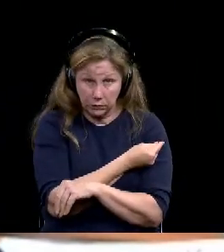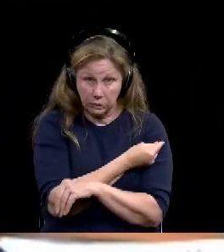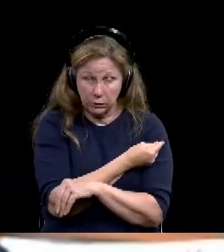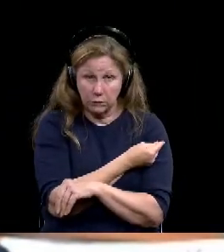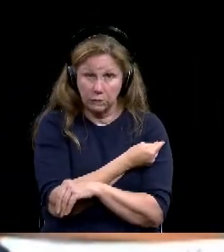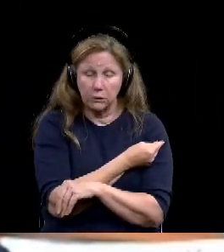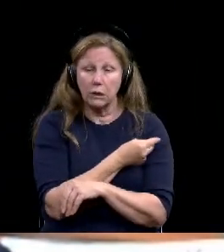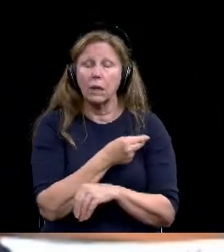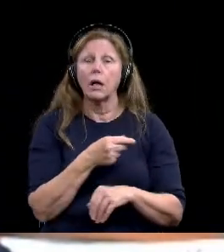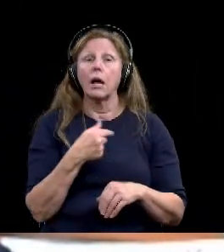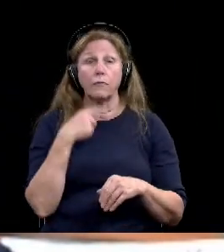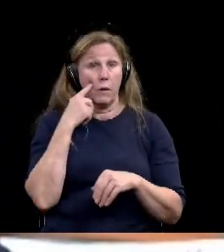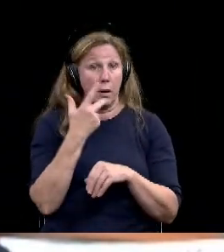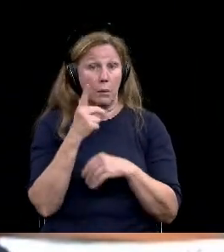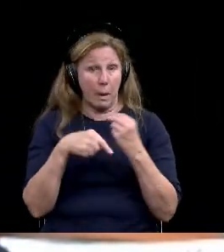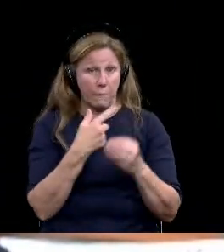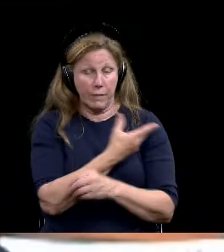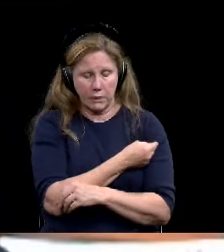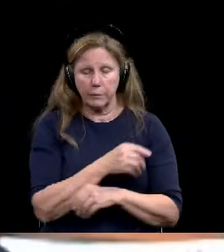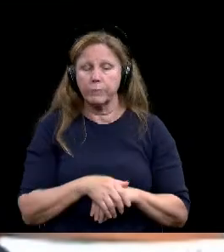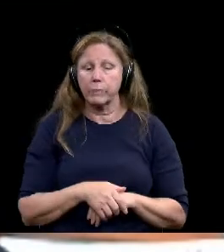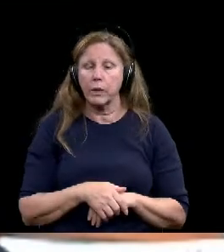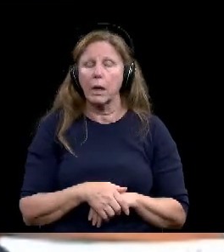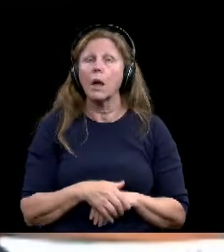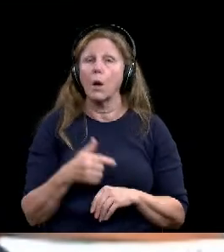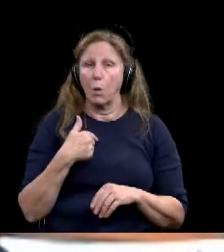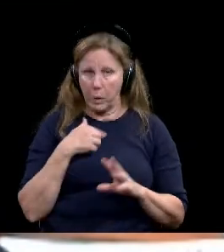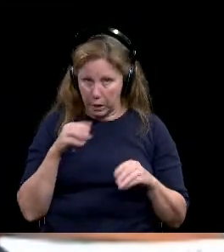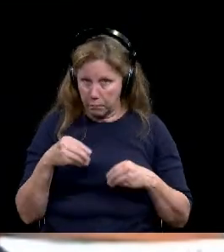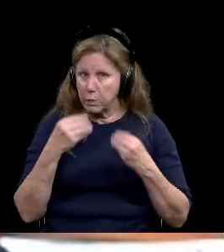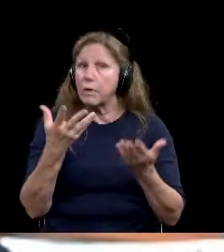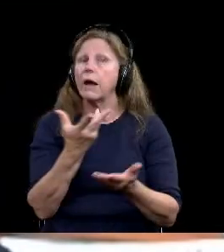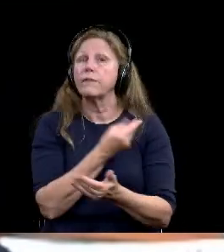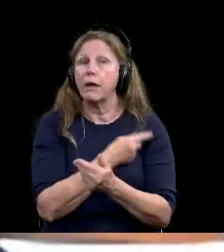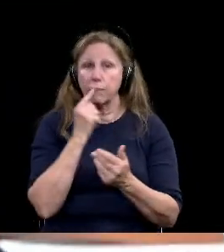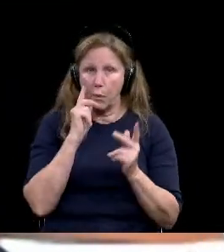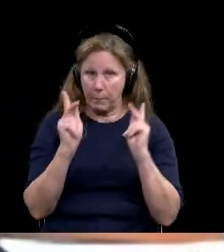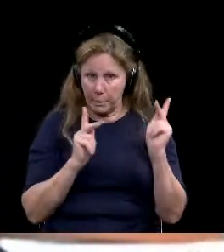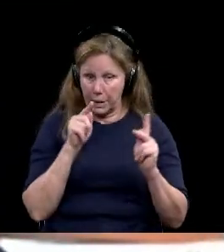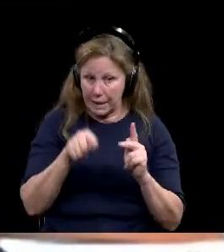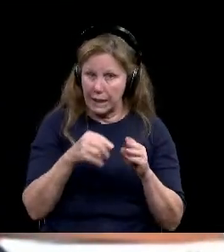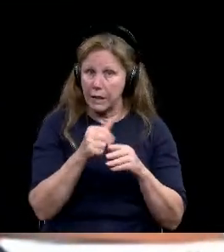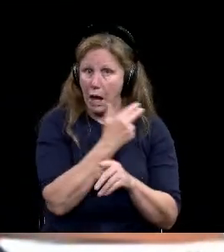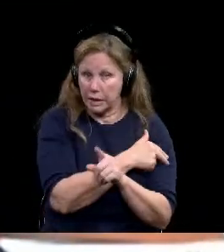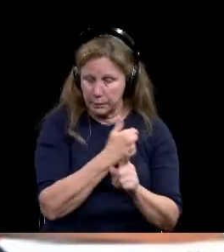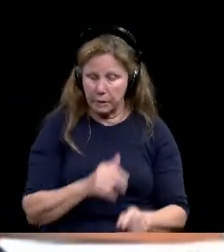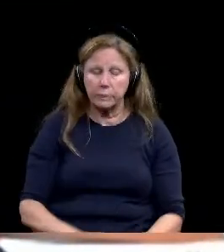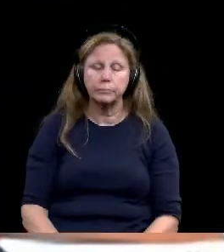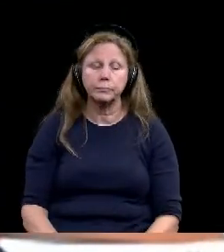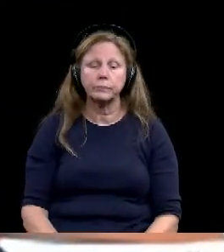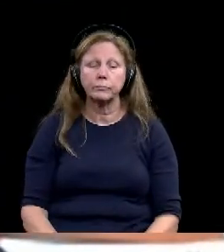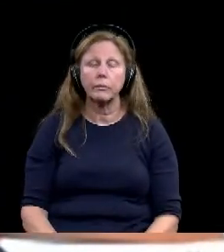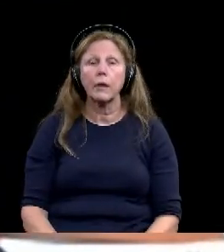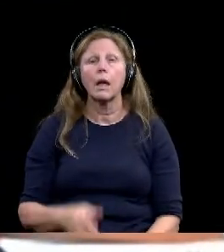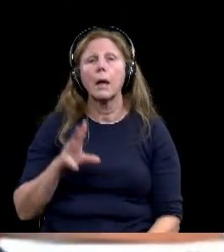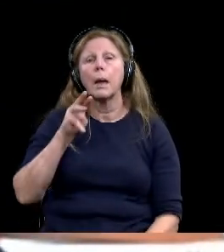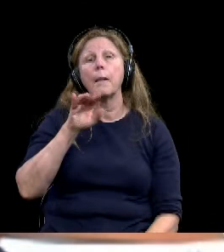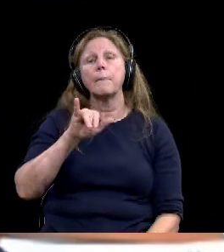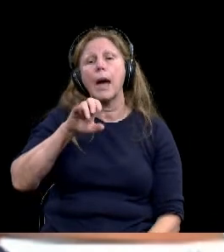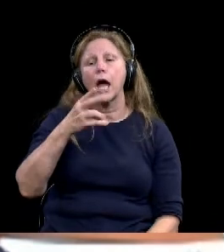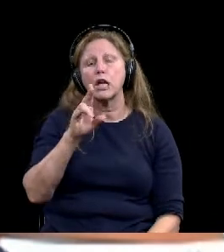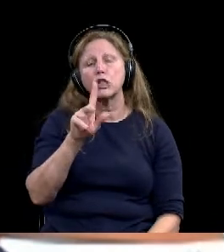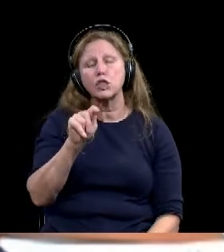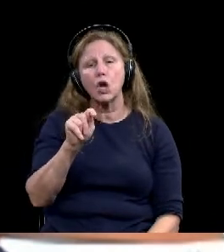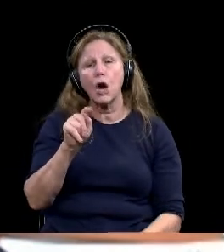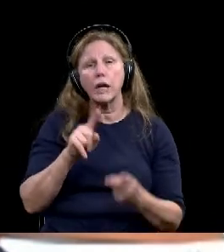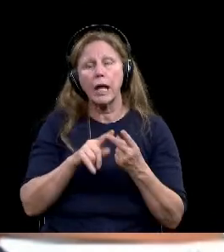through our My Charts and through our web pages, some portals available. But we have seen the demand dropping in